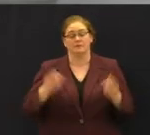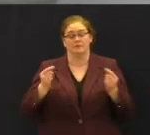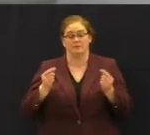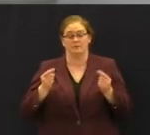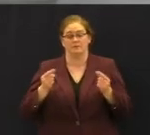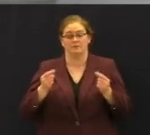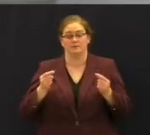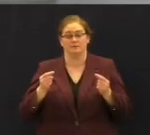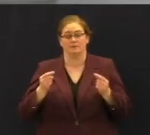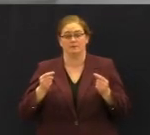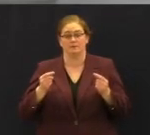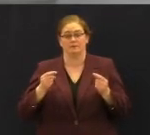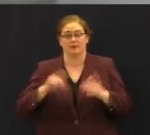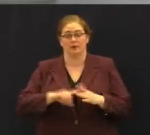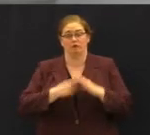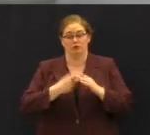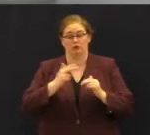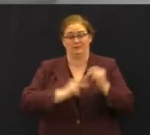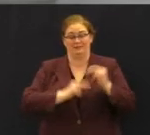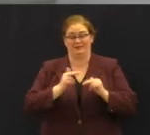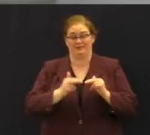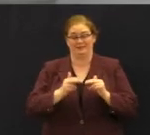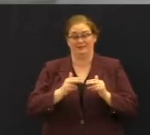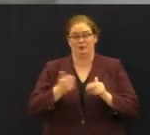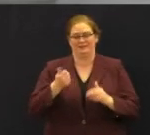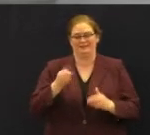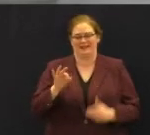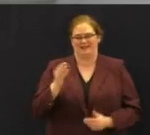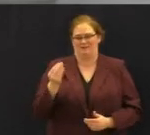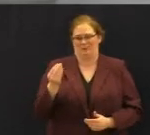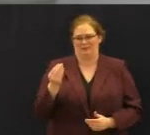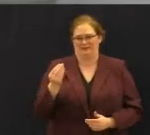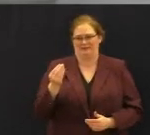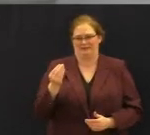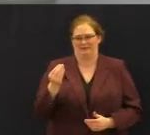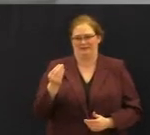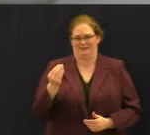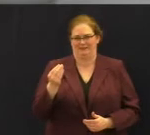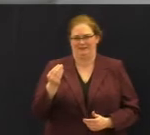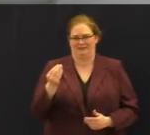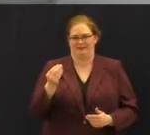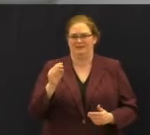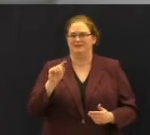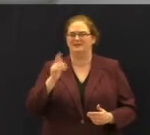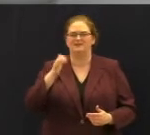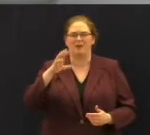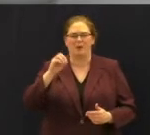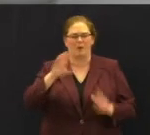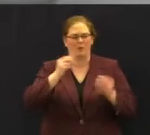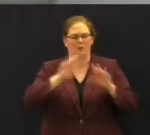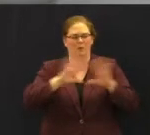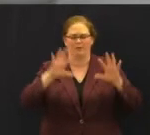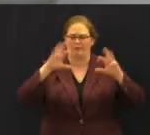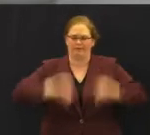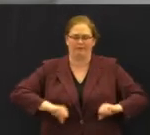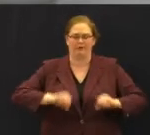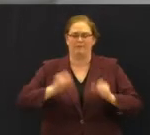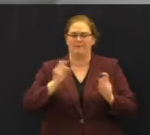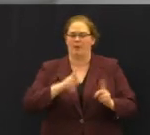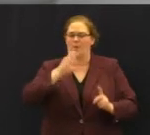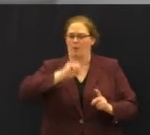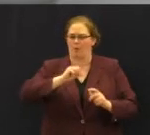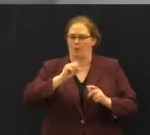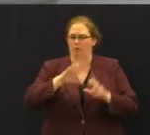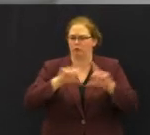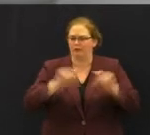is the original building was built in 1914, and we're going to strip off the stucco and restore it back to the old brick, put the